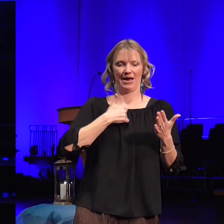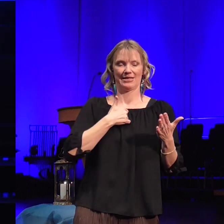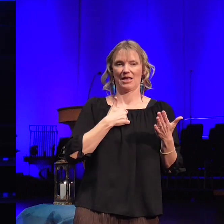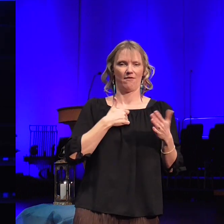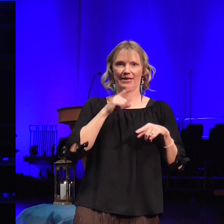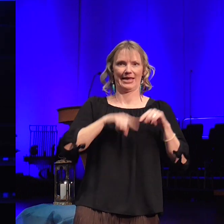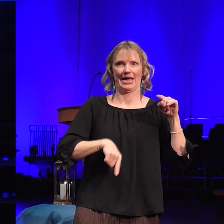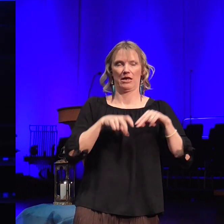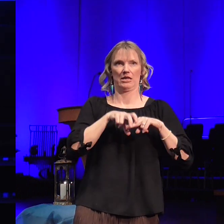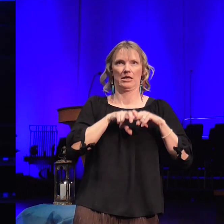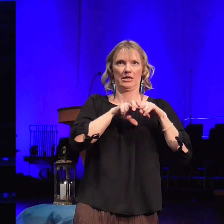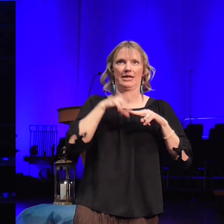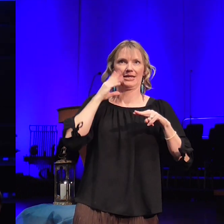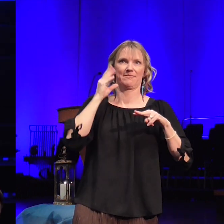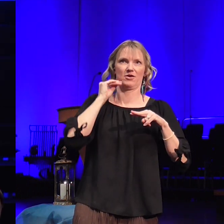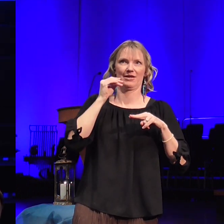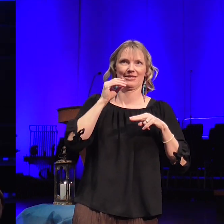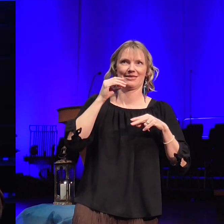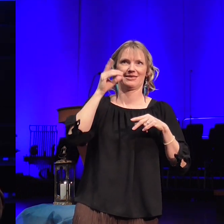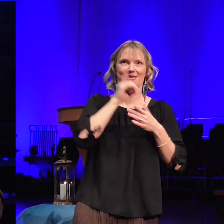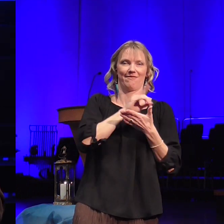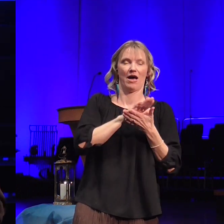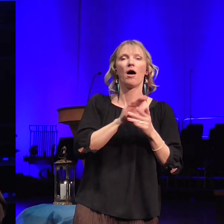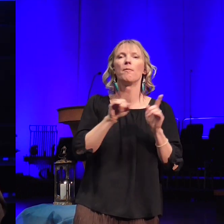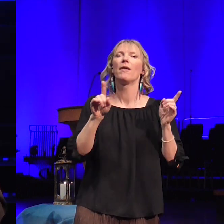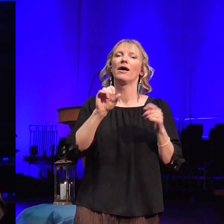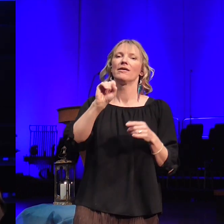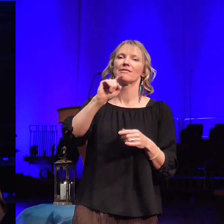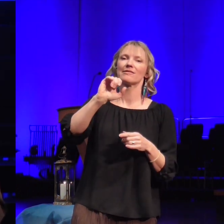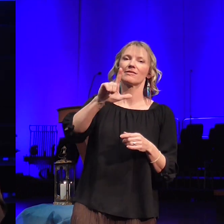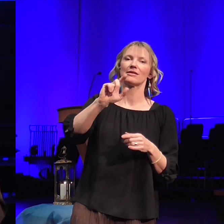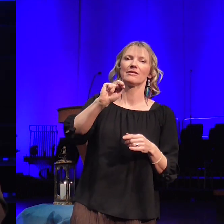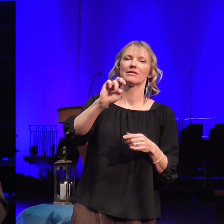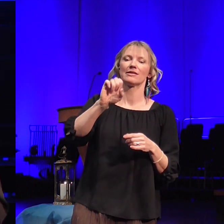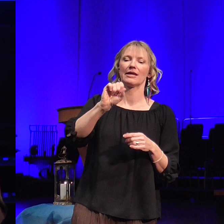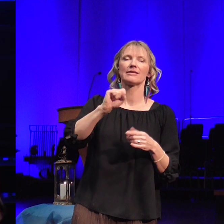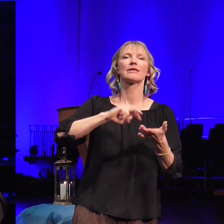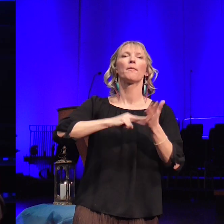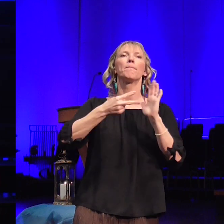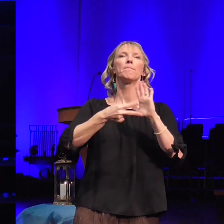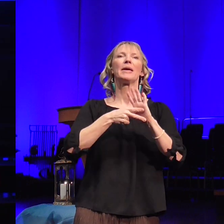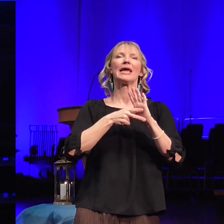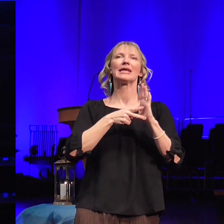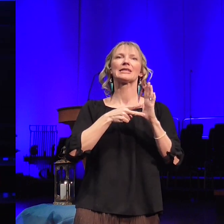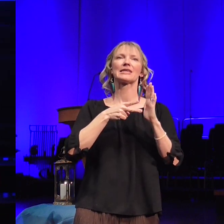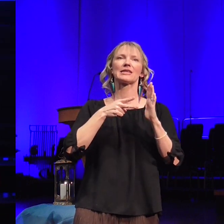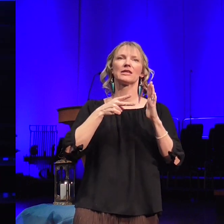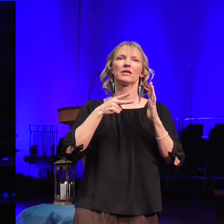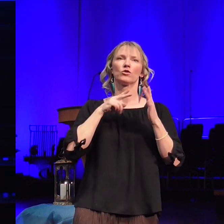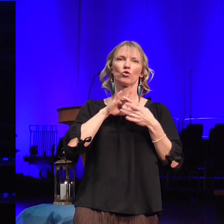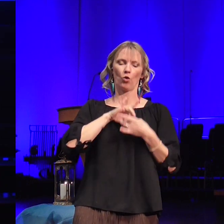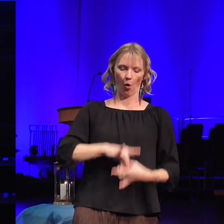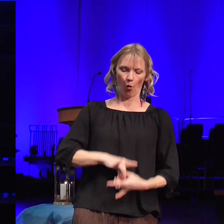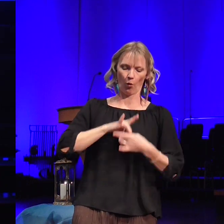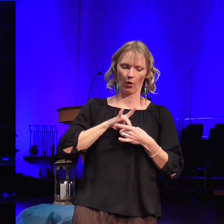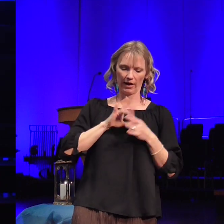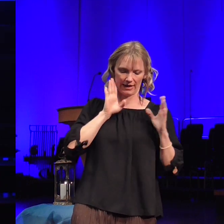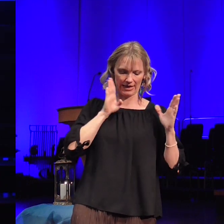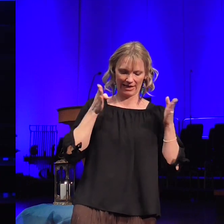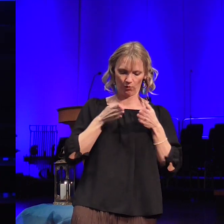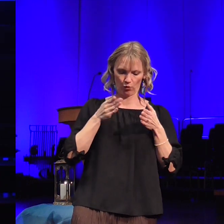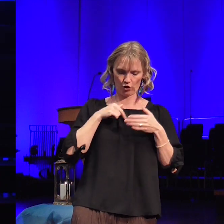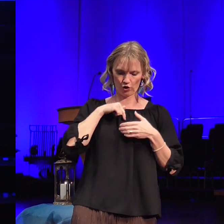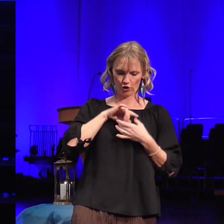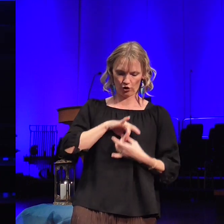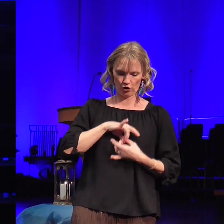the divine. But stillness, it's answering that call to go inward. It's answering